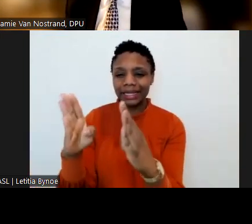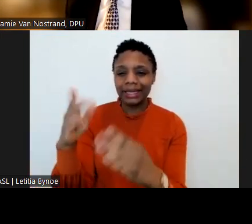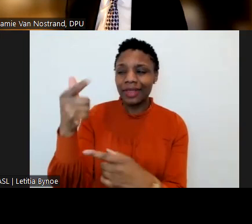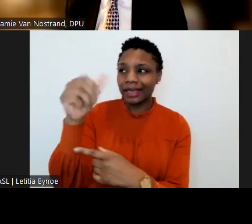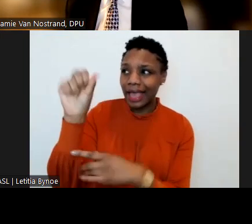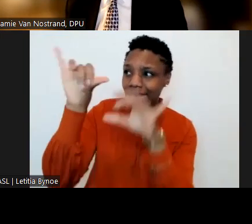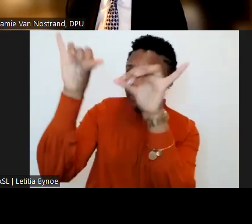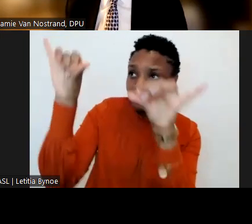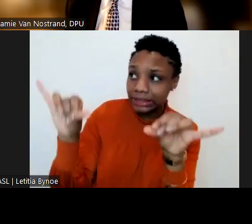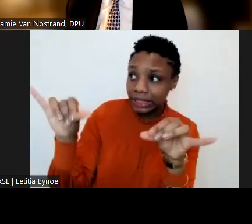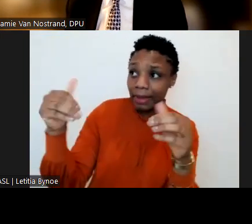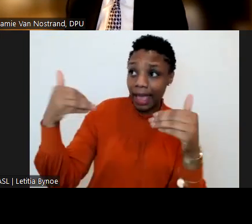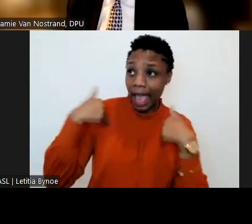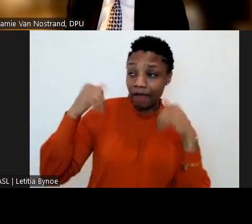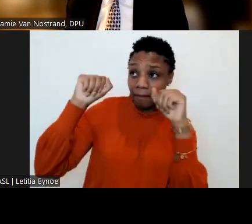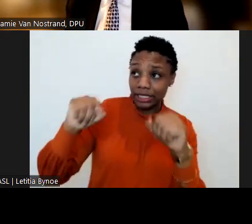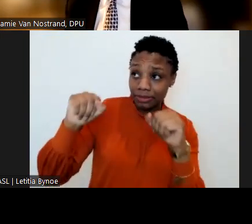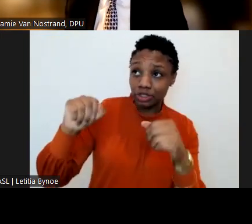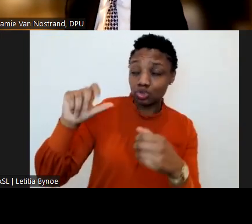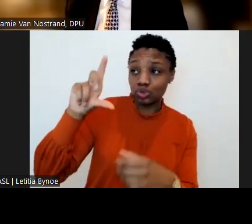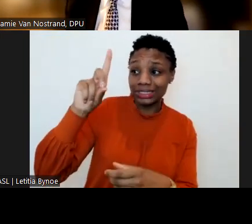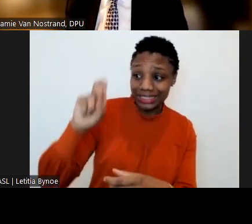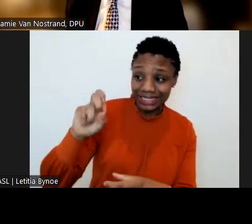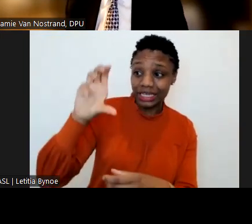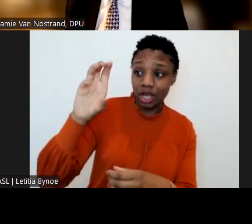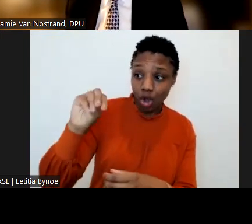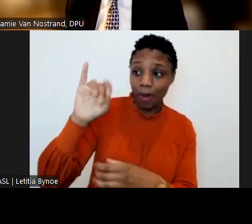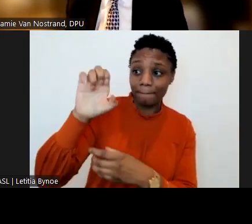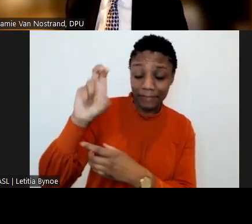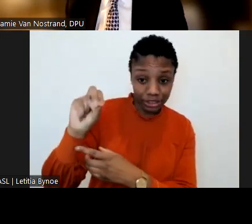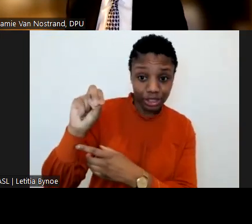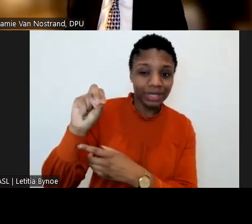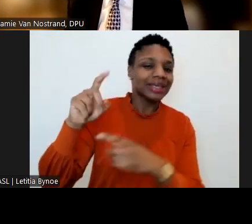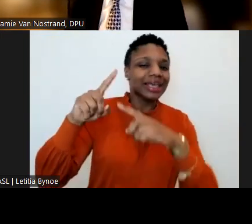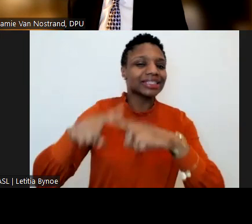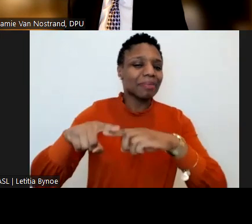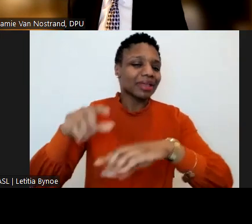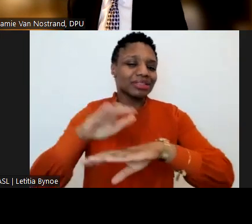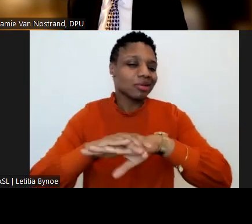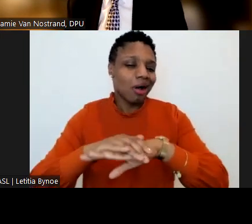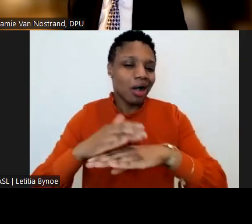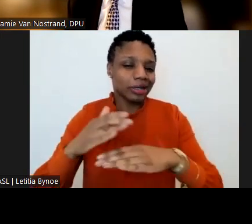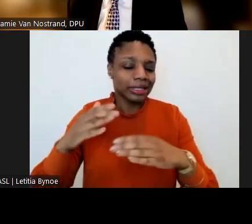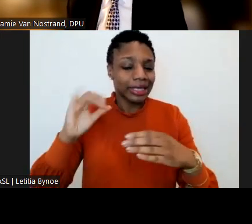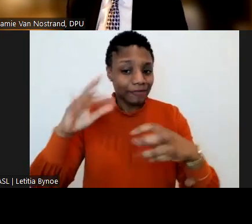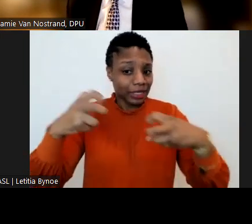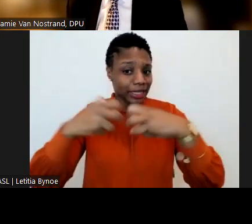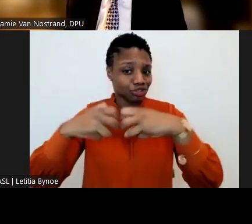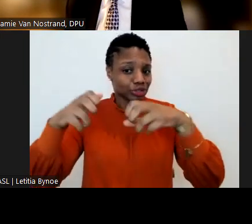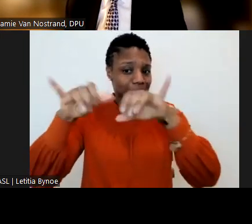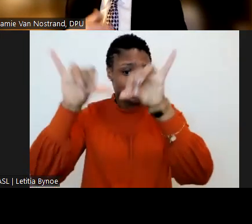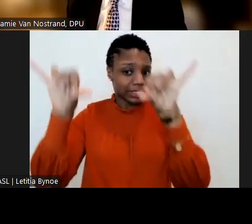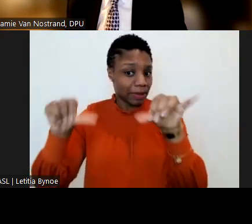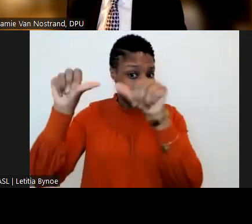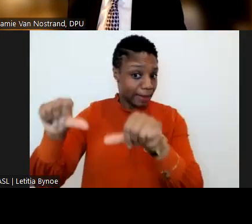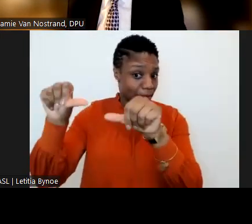have a possibility to decommission a portion of a gas service territory, which will depend in some extent on whether or not there's the electric system capability. So